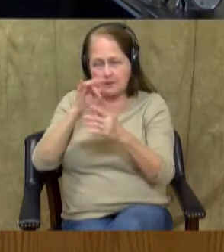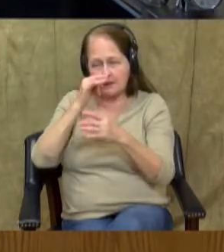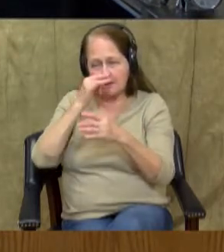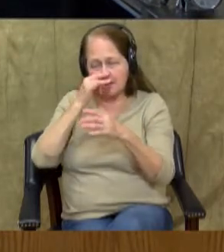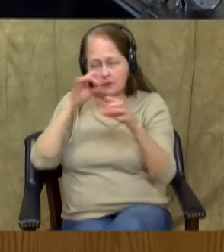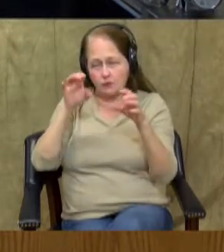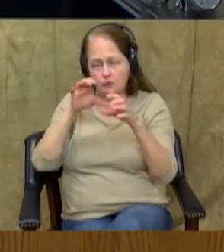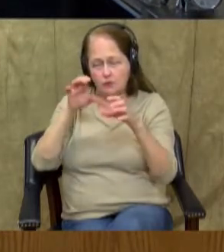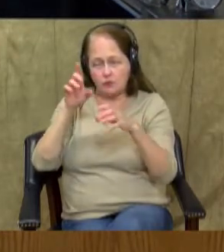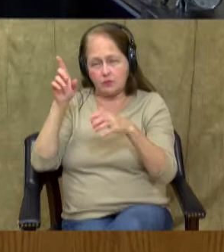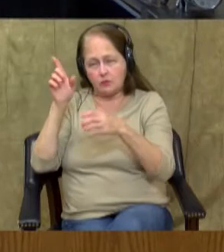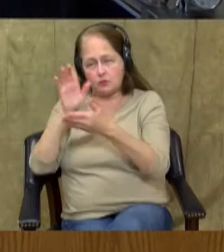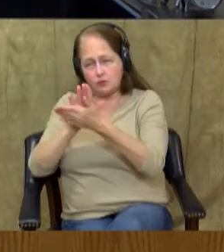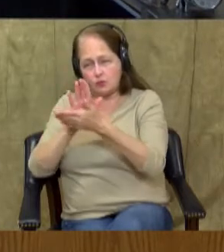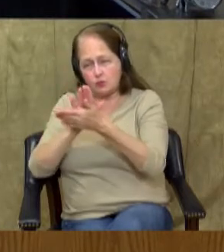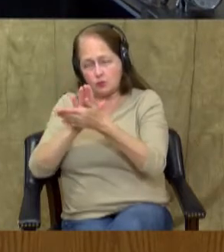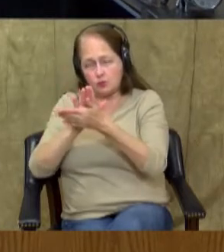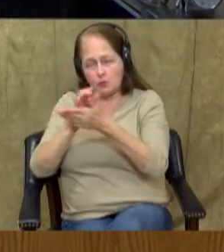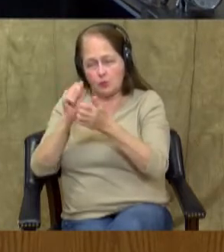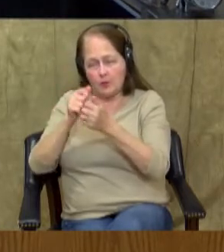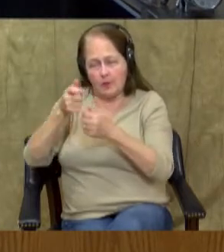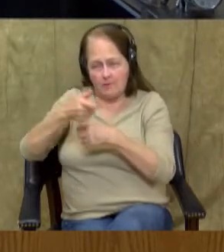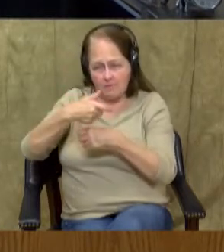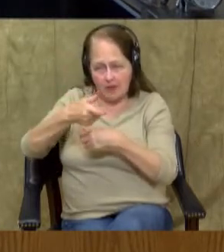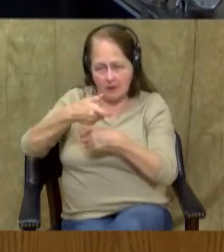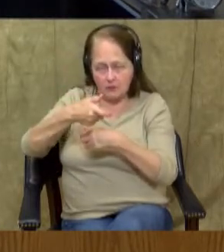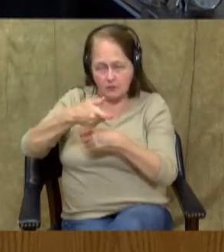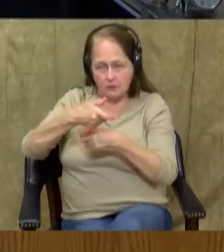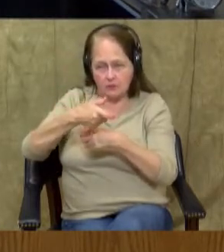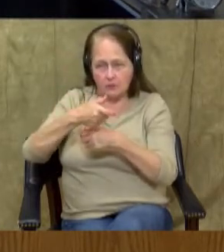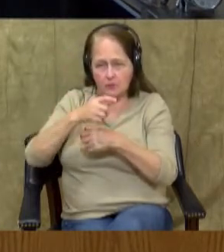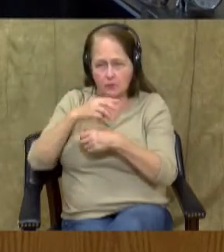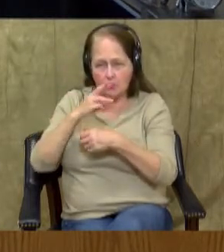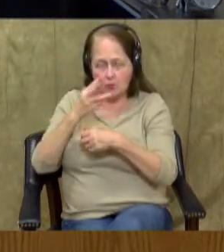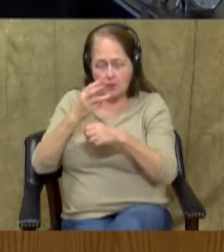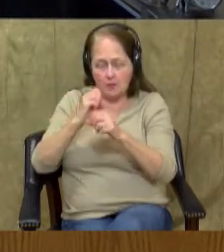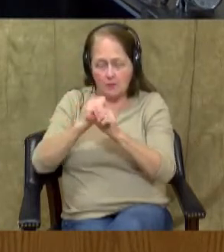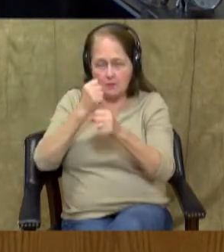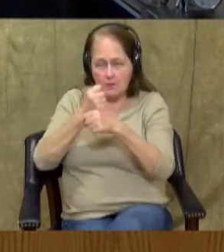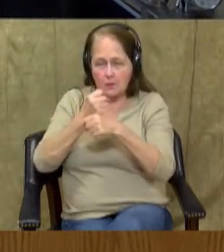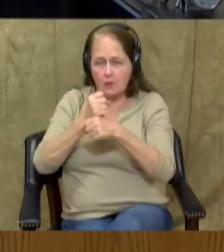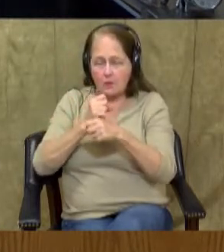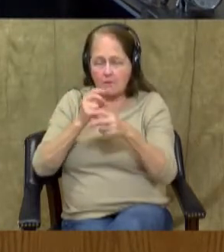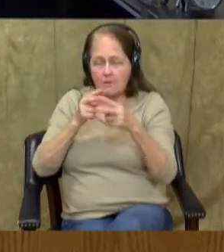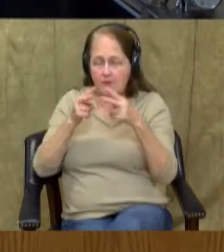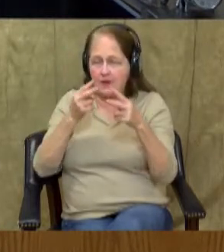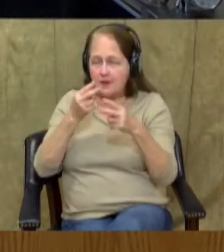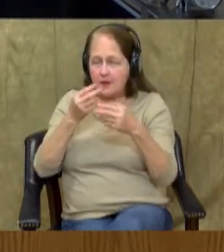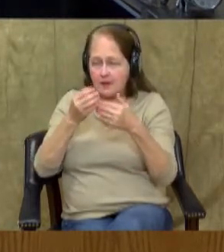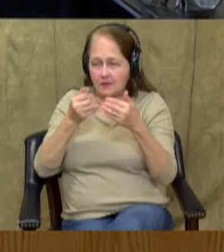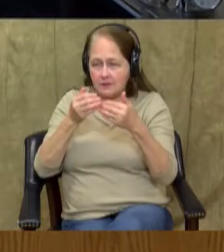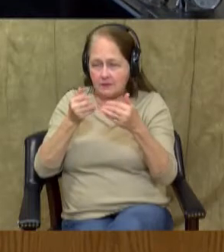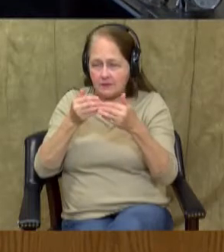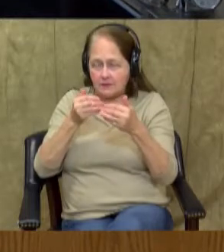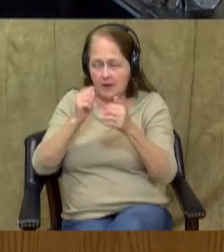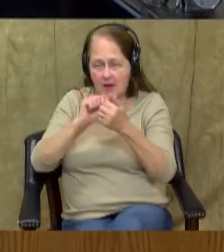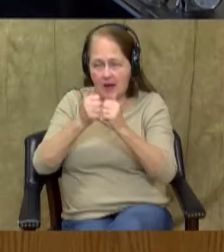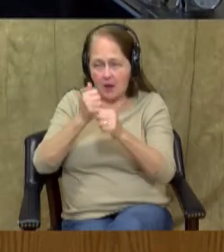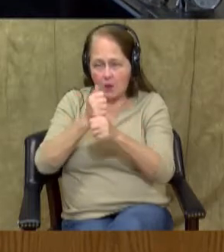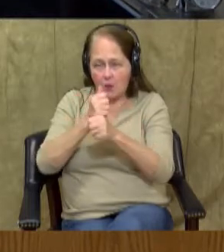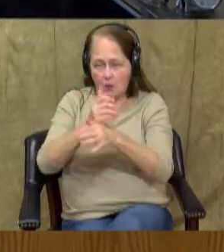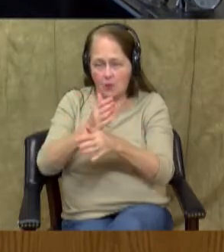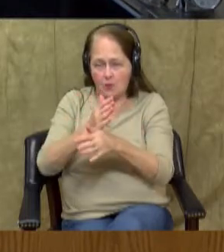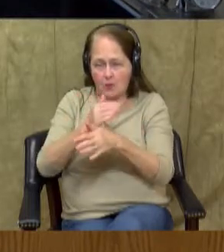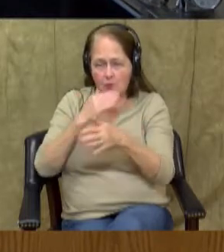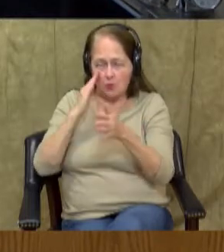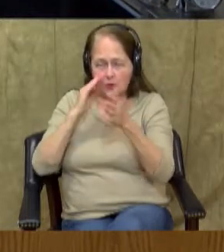shine the flashlight and see and create the phases of the moon. And when you create them, it's very easy to see what the cause is. So what